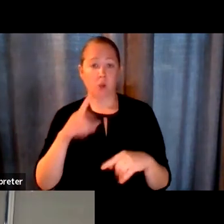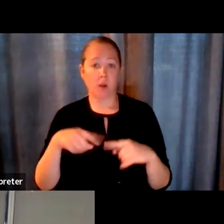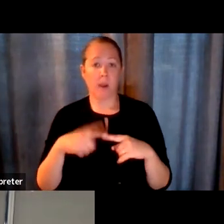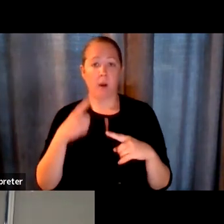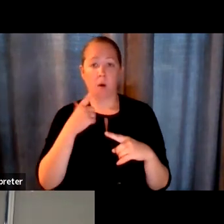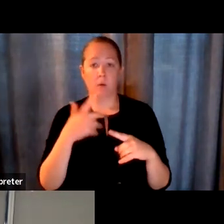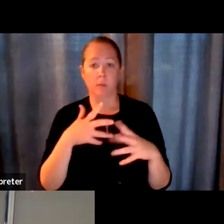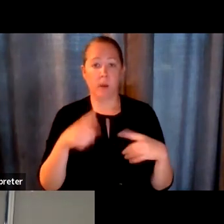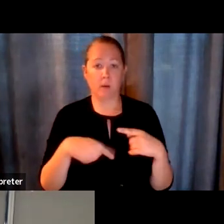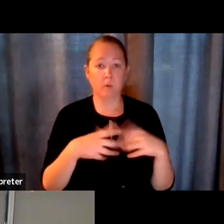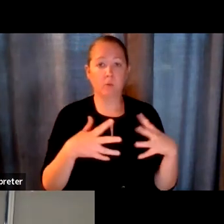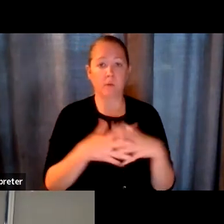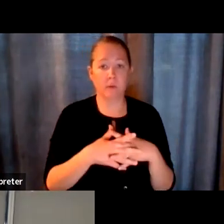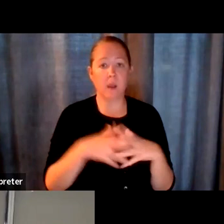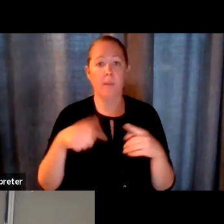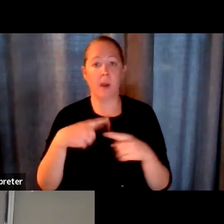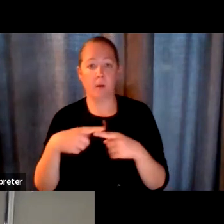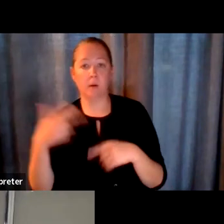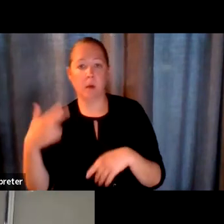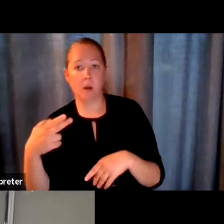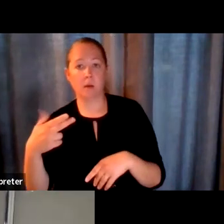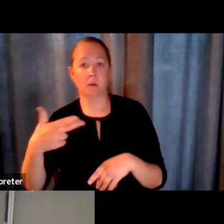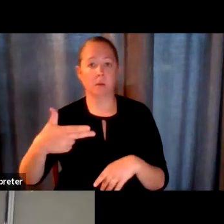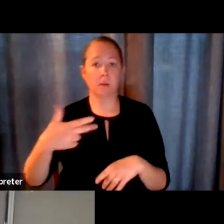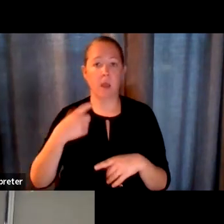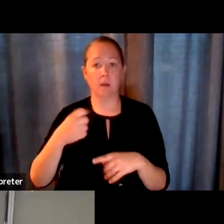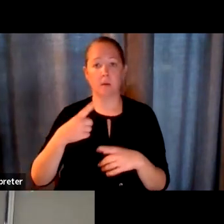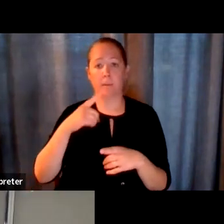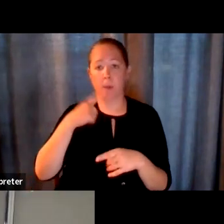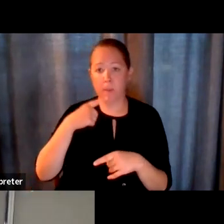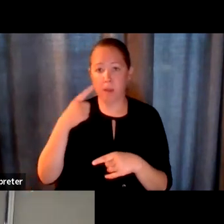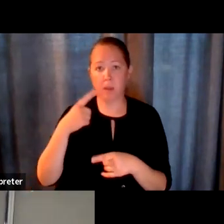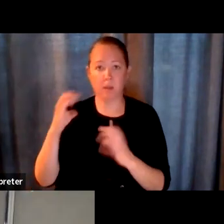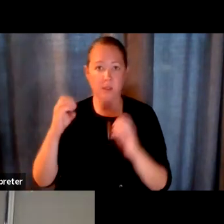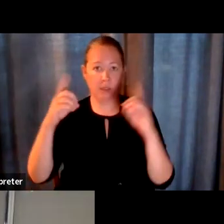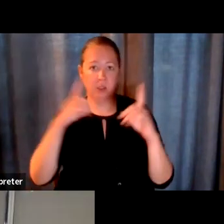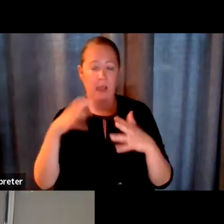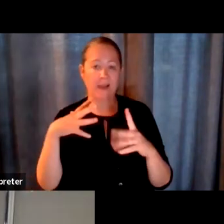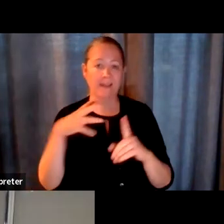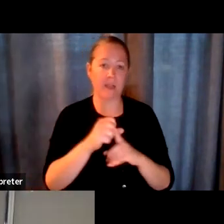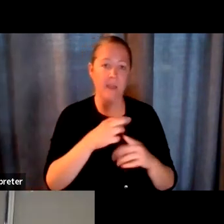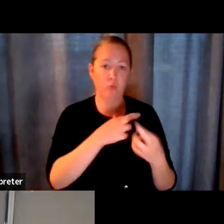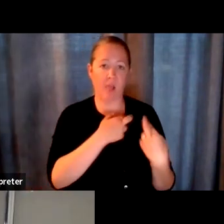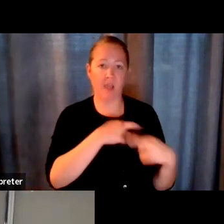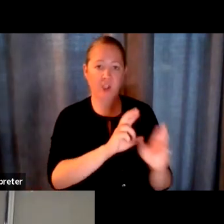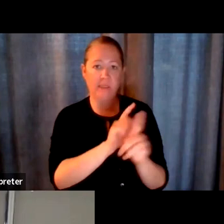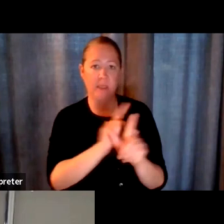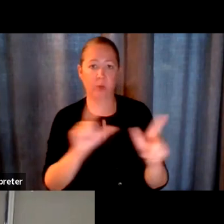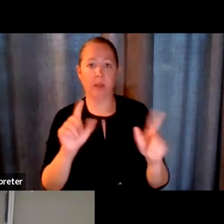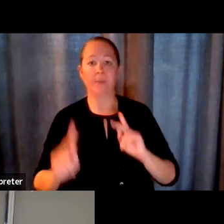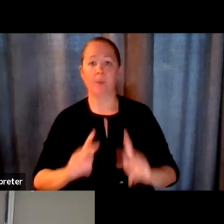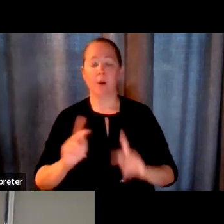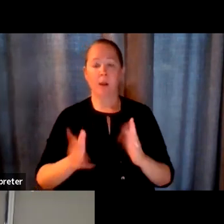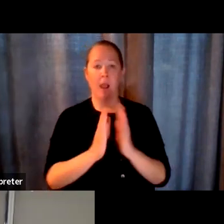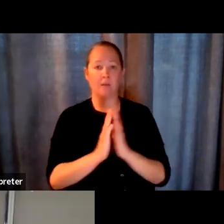they say things about guns, and when they say things about getting rid of public education and attacking religious liberty. People have been asking, what are we doing